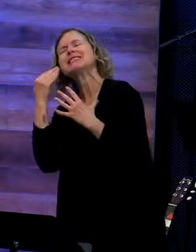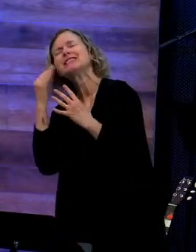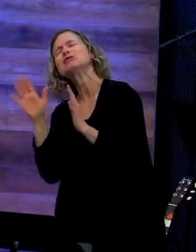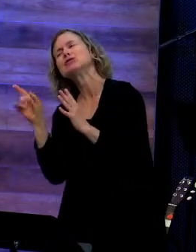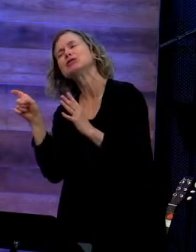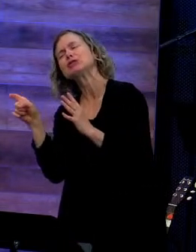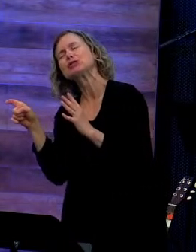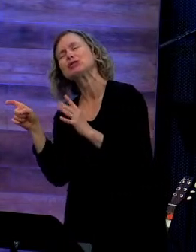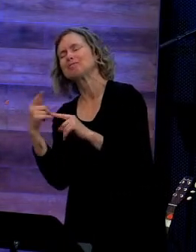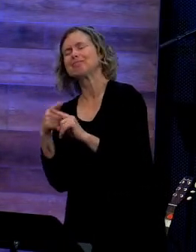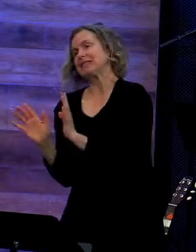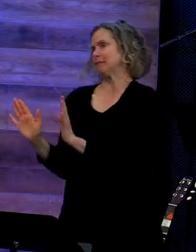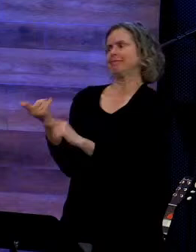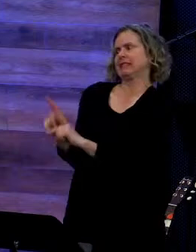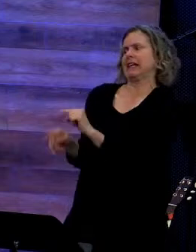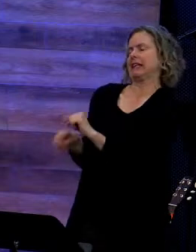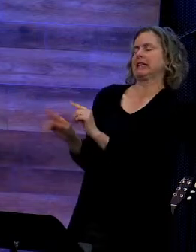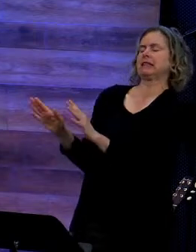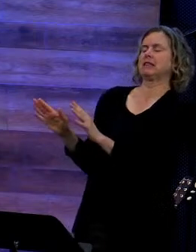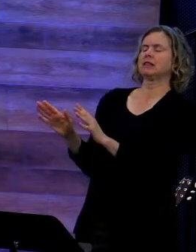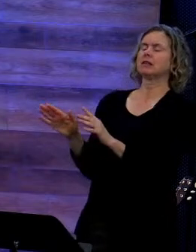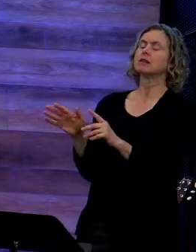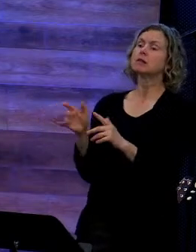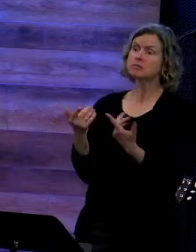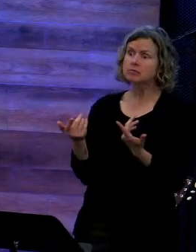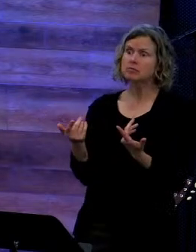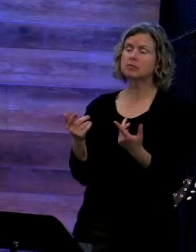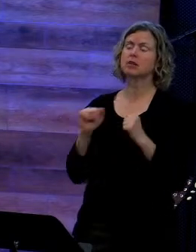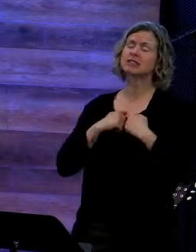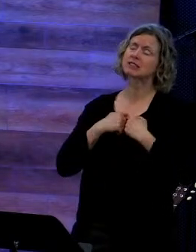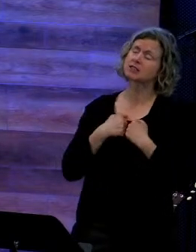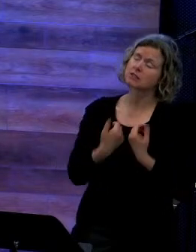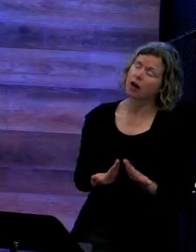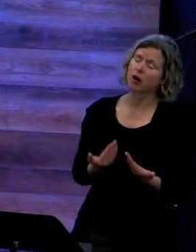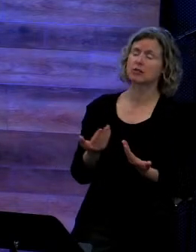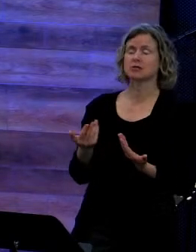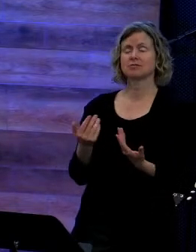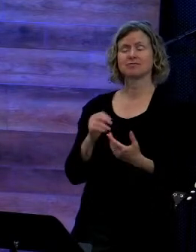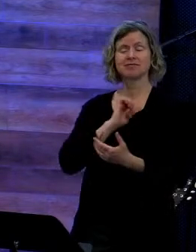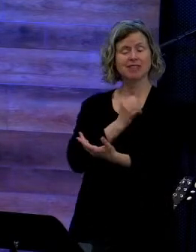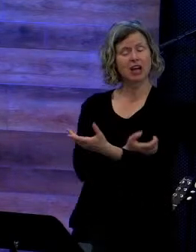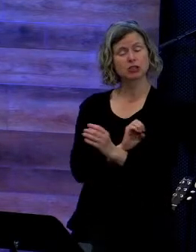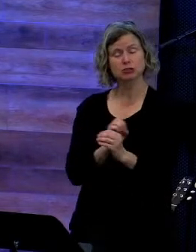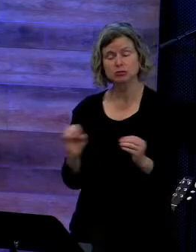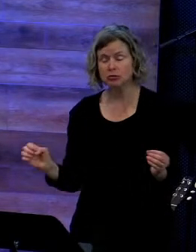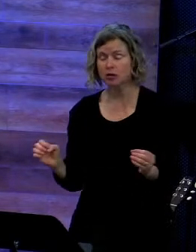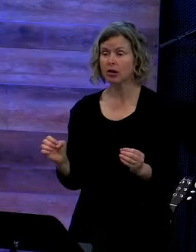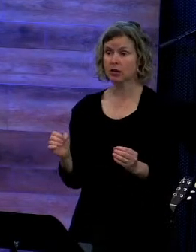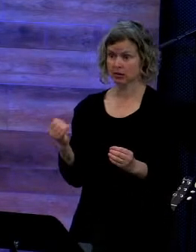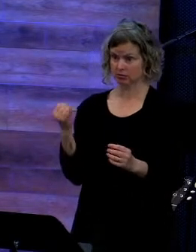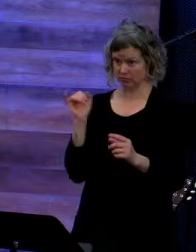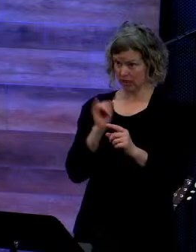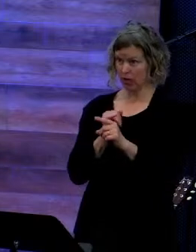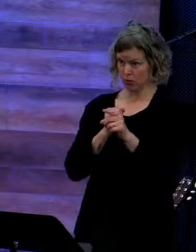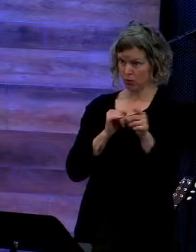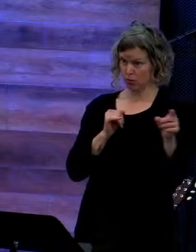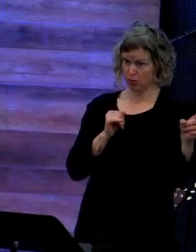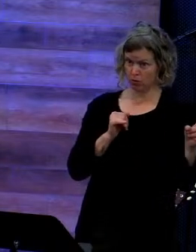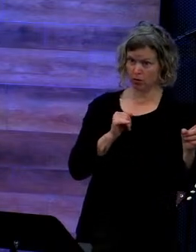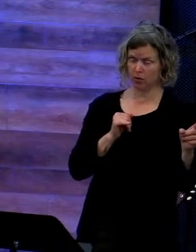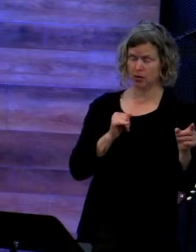are always exhausted and you have no energy for the things that matter, then it's worth